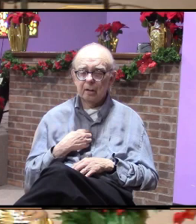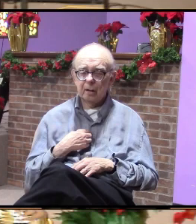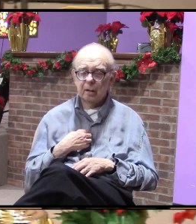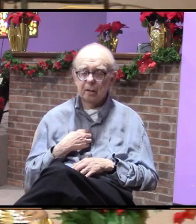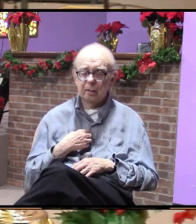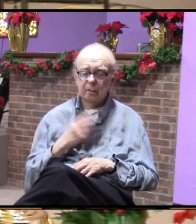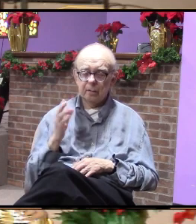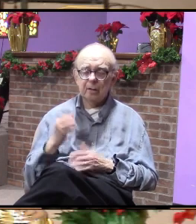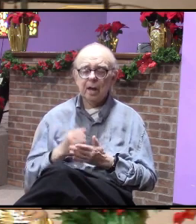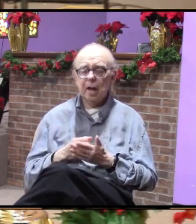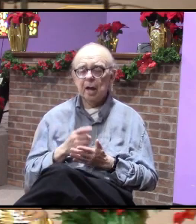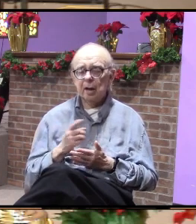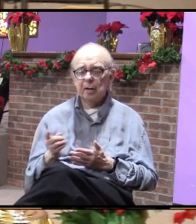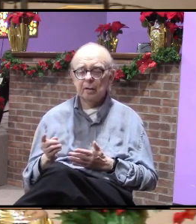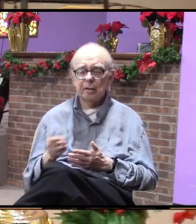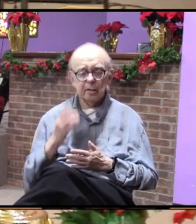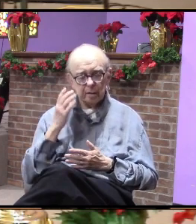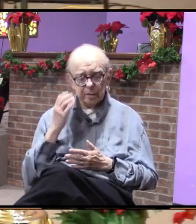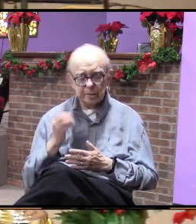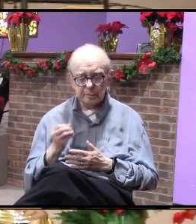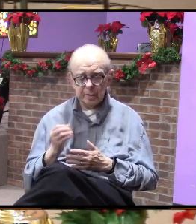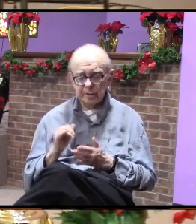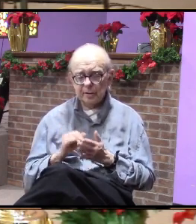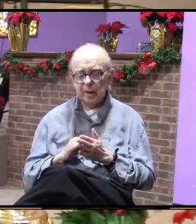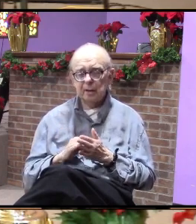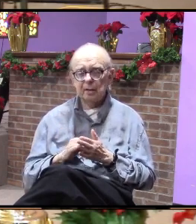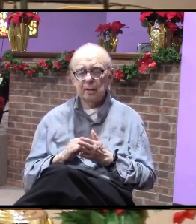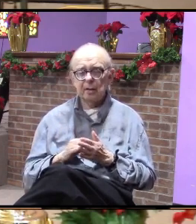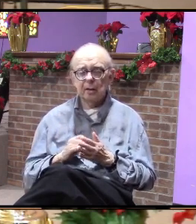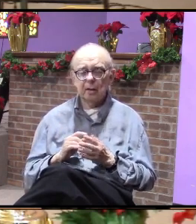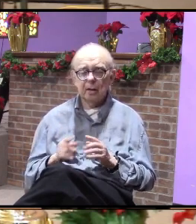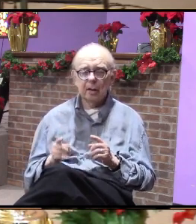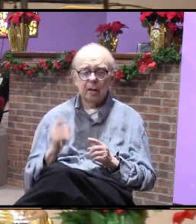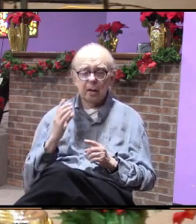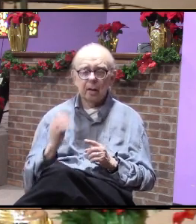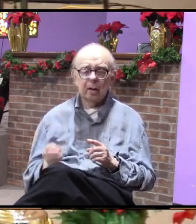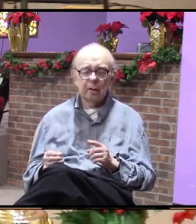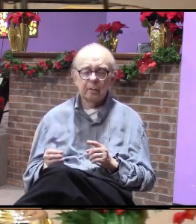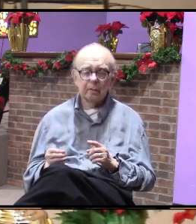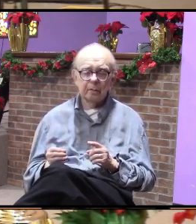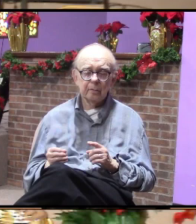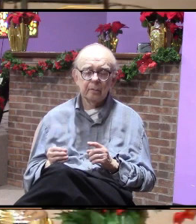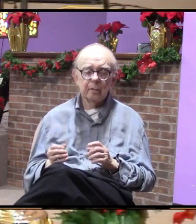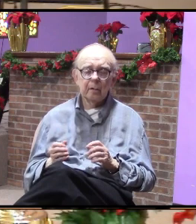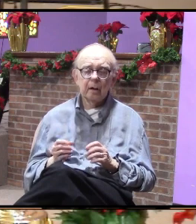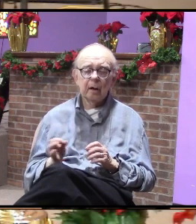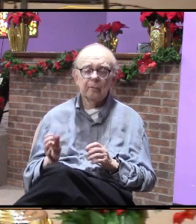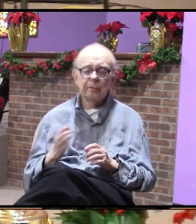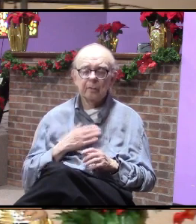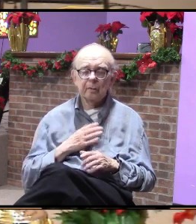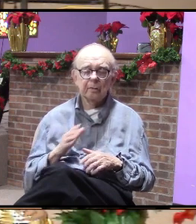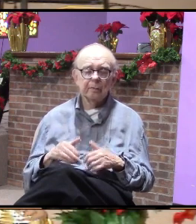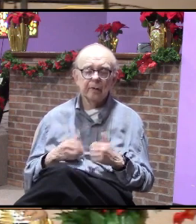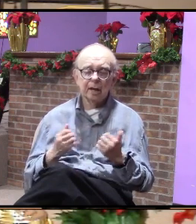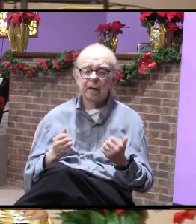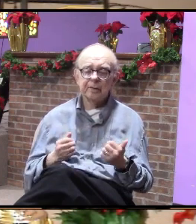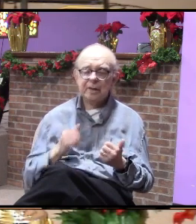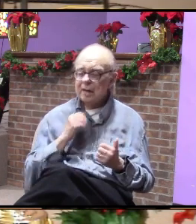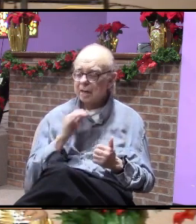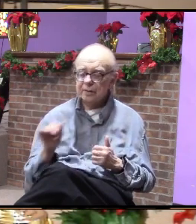to help you experience it, but you can't experience it through my life. It's not the same.